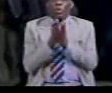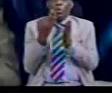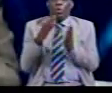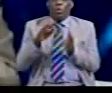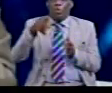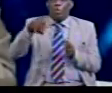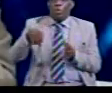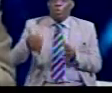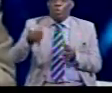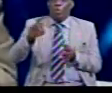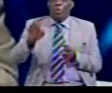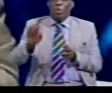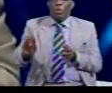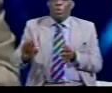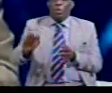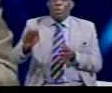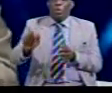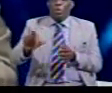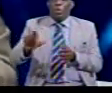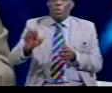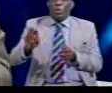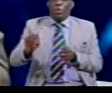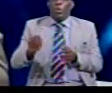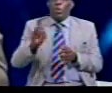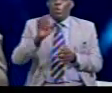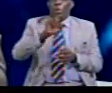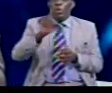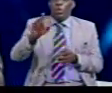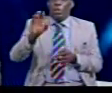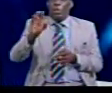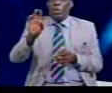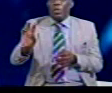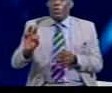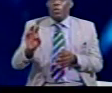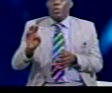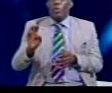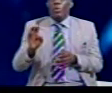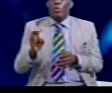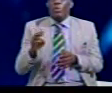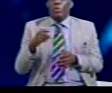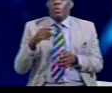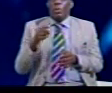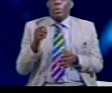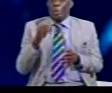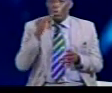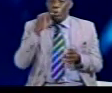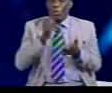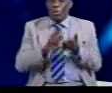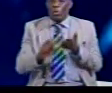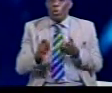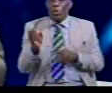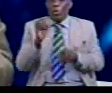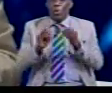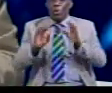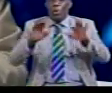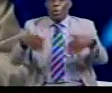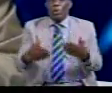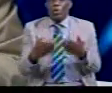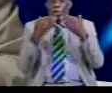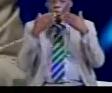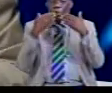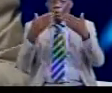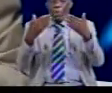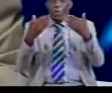verse 1. Il est dit. It is written. Louez l'Éternel car il est bon. Oh, give thanks unto the Lord for he